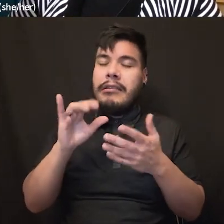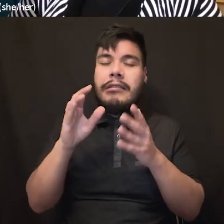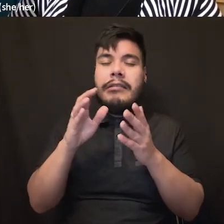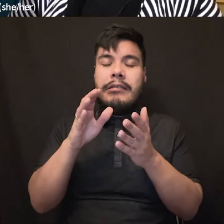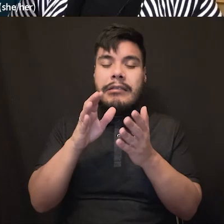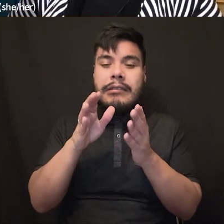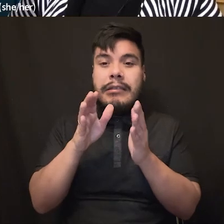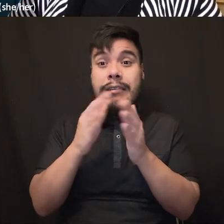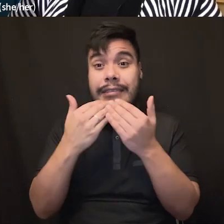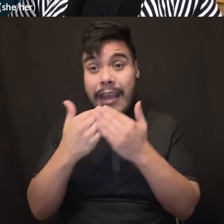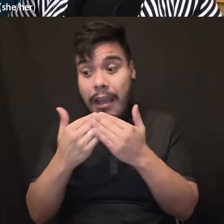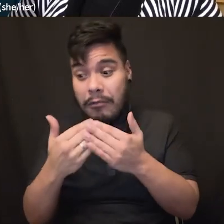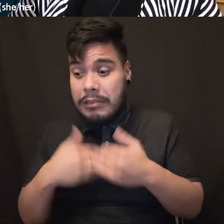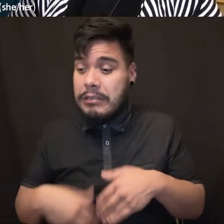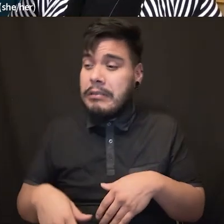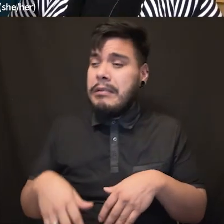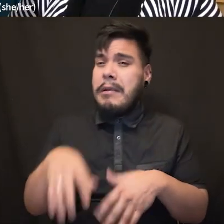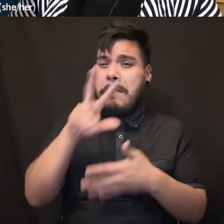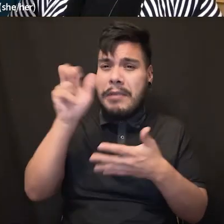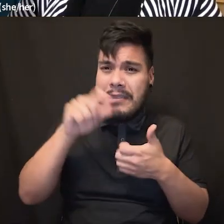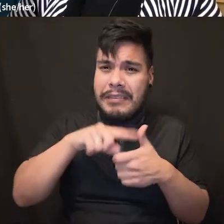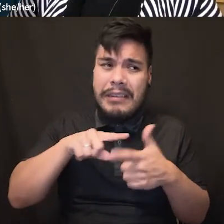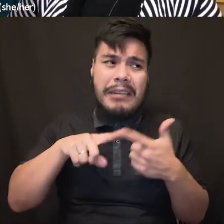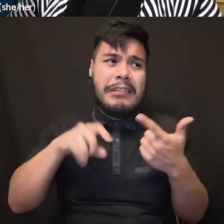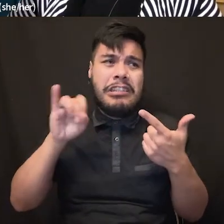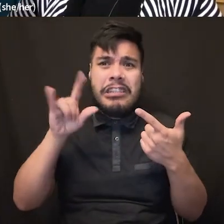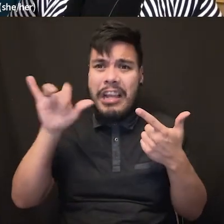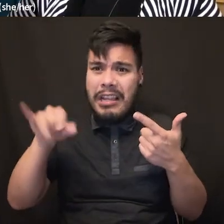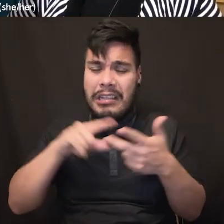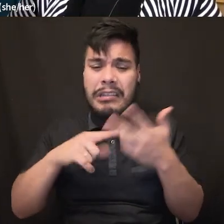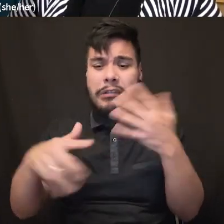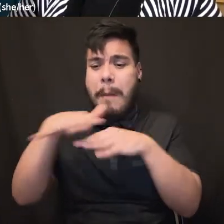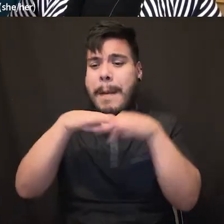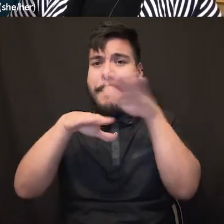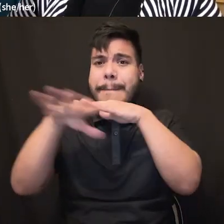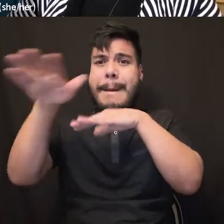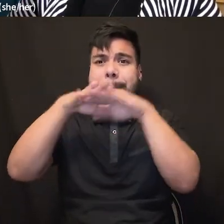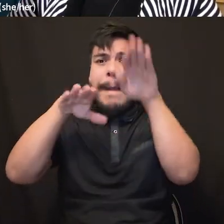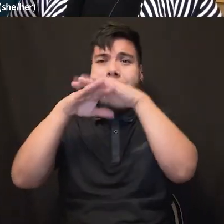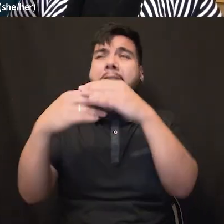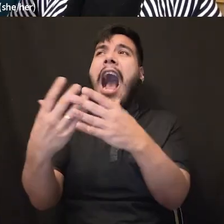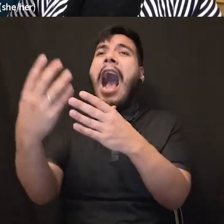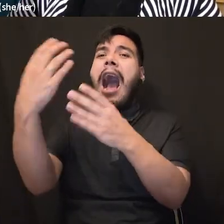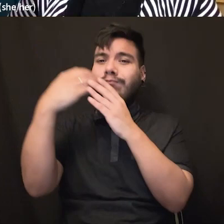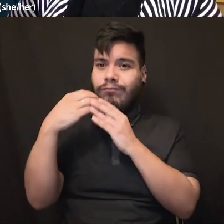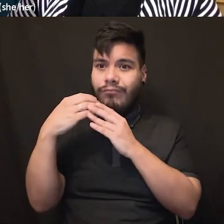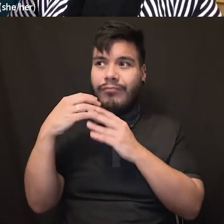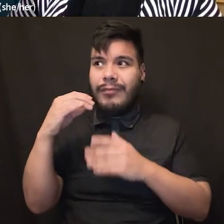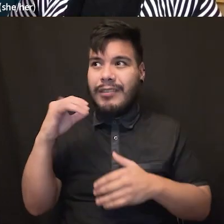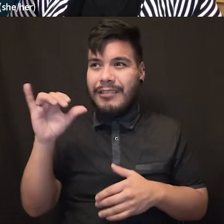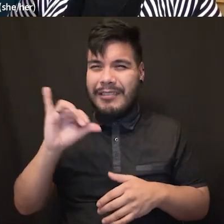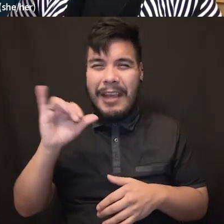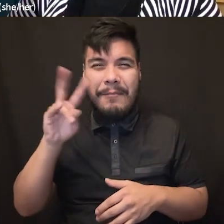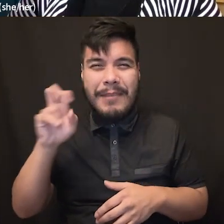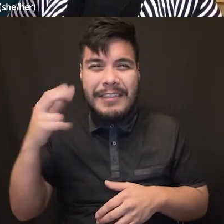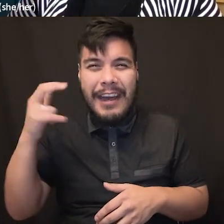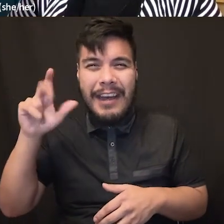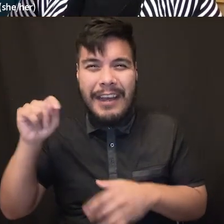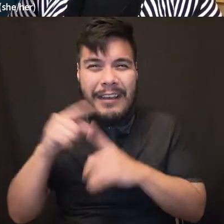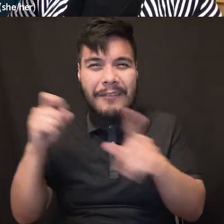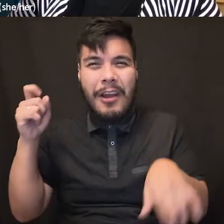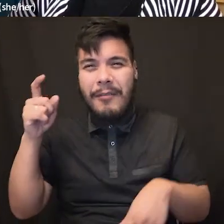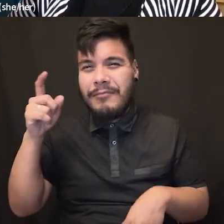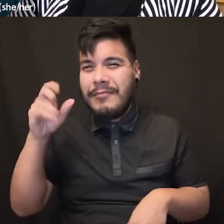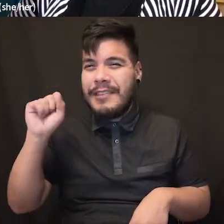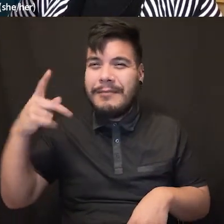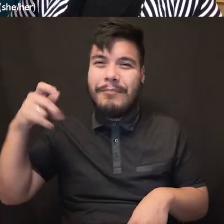grape jelly, and he put ranch dressing on it, and he put it all on top, and he just was like, how? It was, like, he was, like, Pizza the Hut from Spaceballs or something, and I was just,